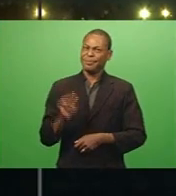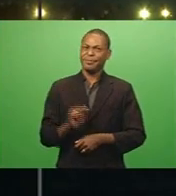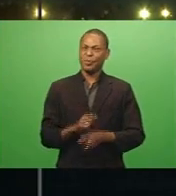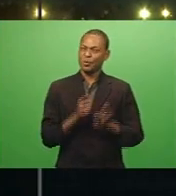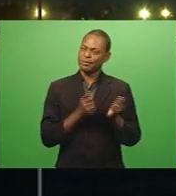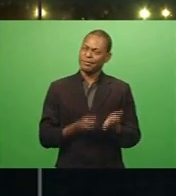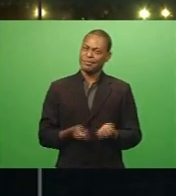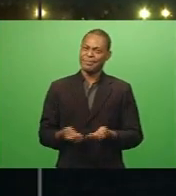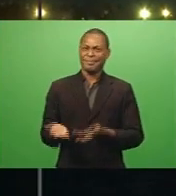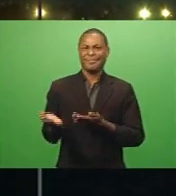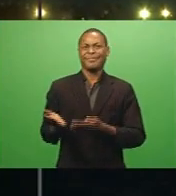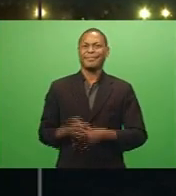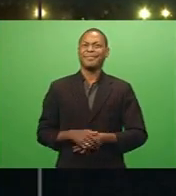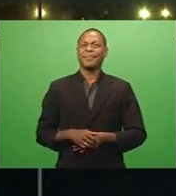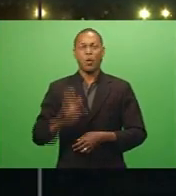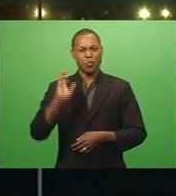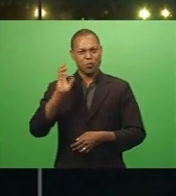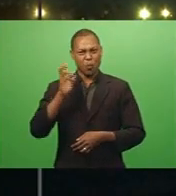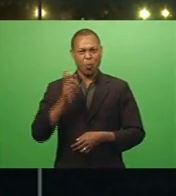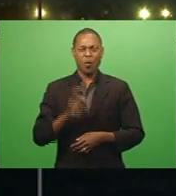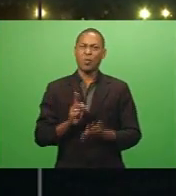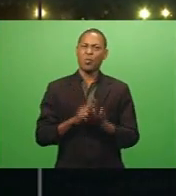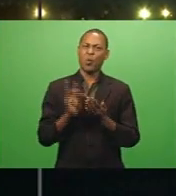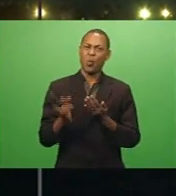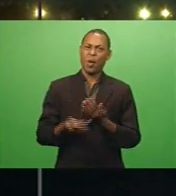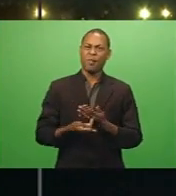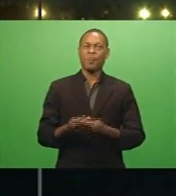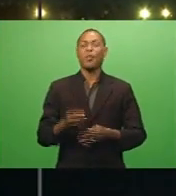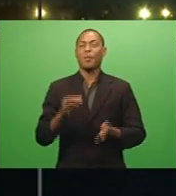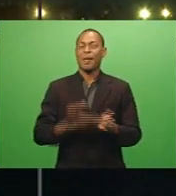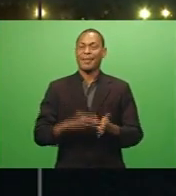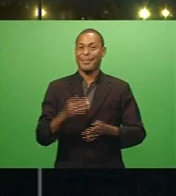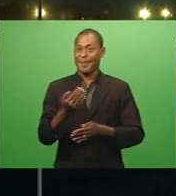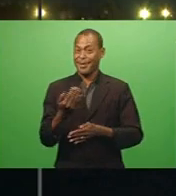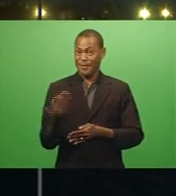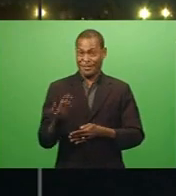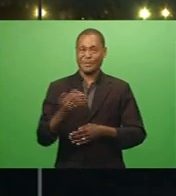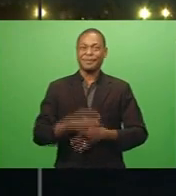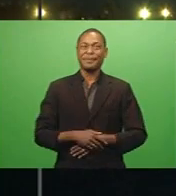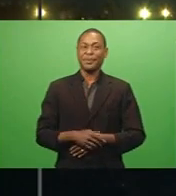your radio programming from Monday evening. That's it from us for this